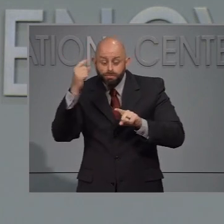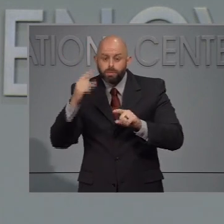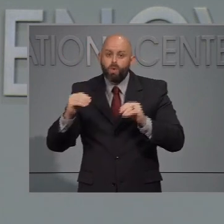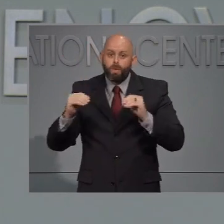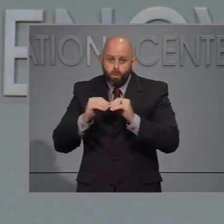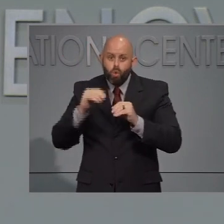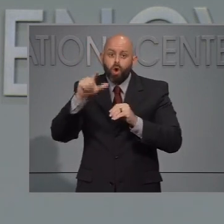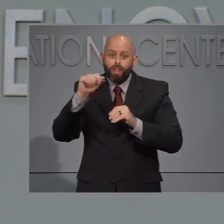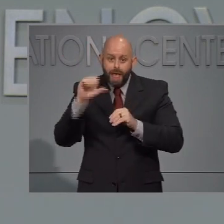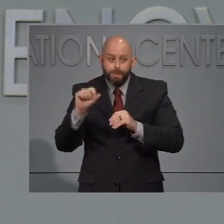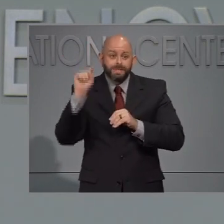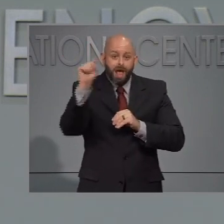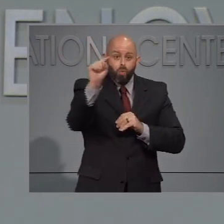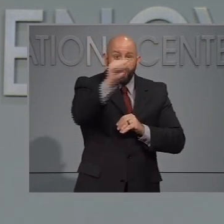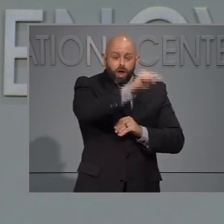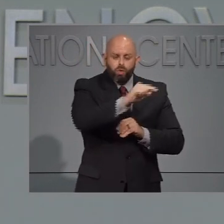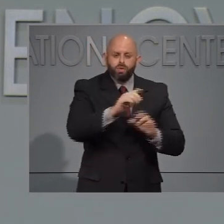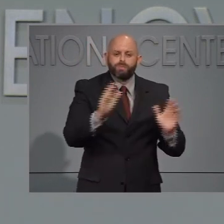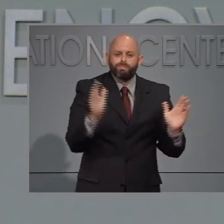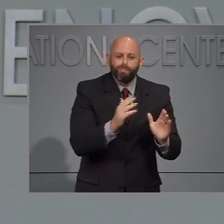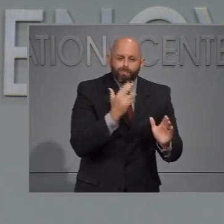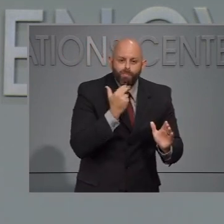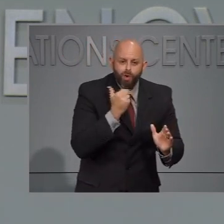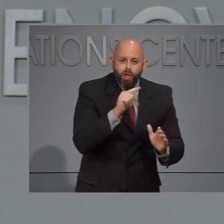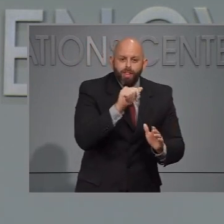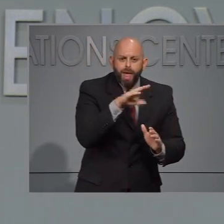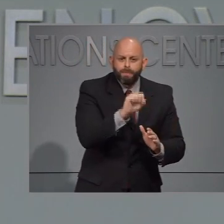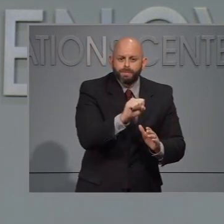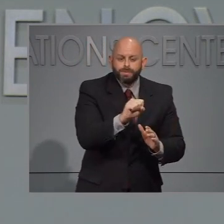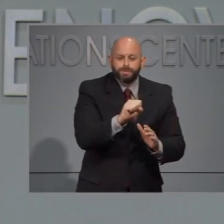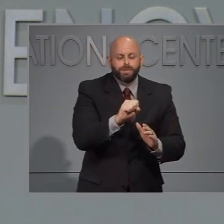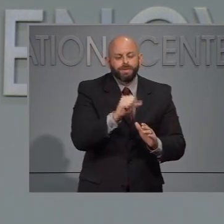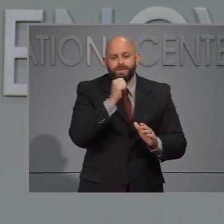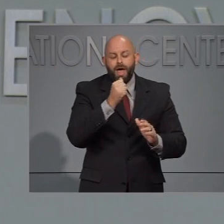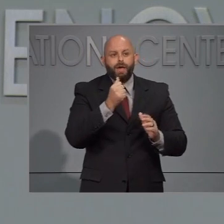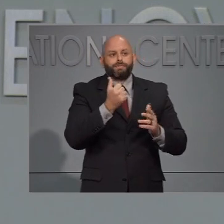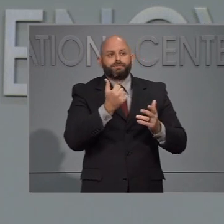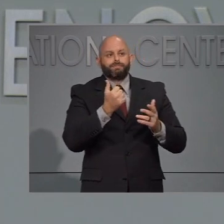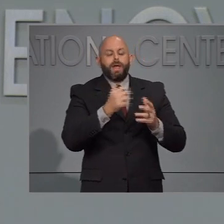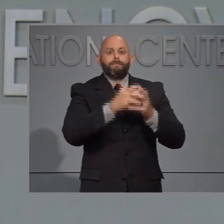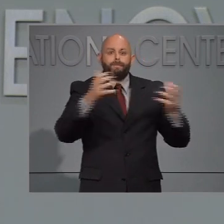They are smaller labs. They don't have quite the throughput. So we are doing a